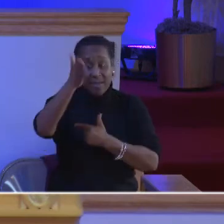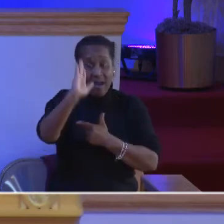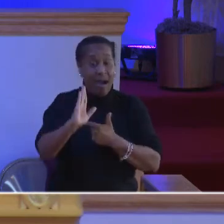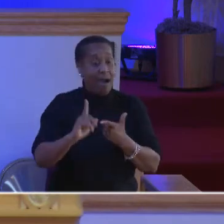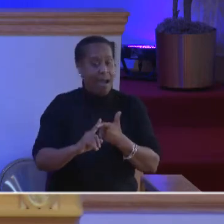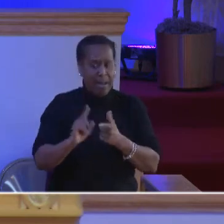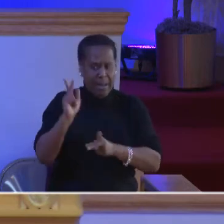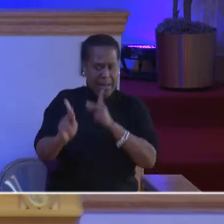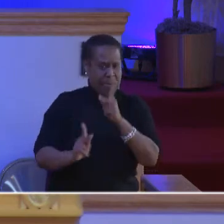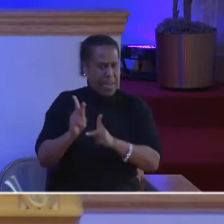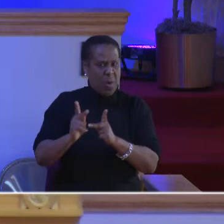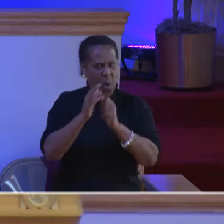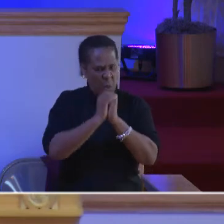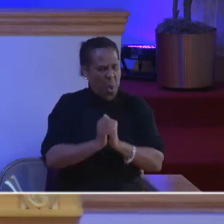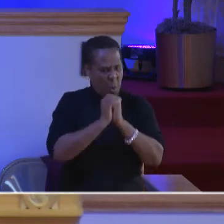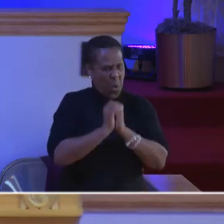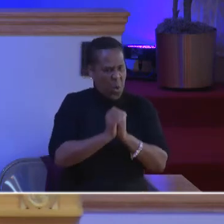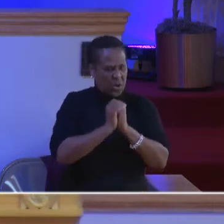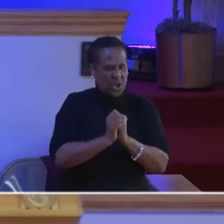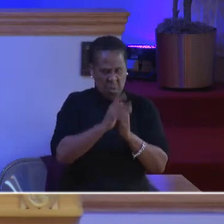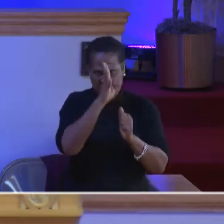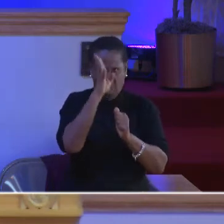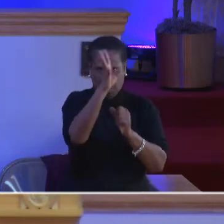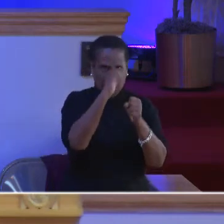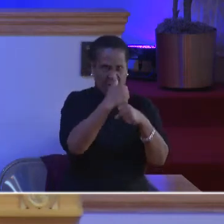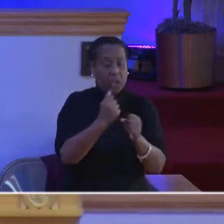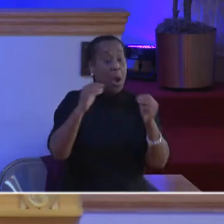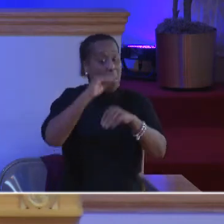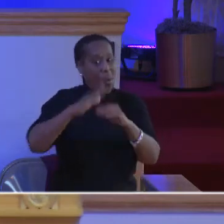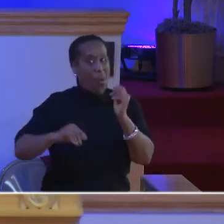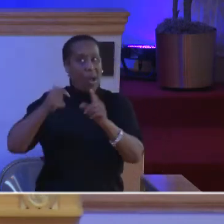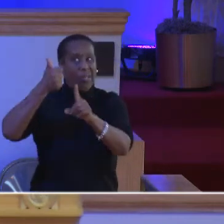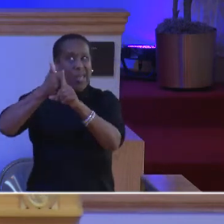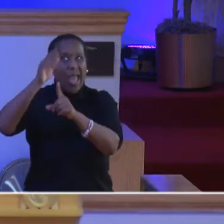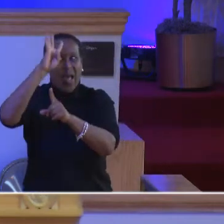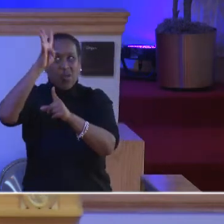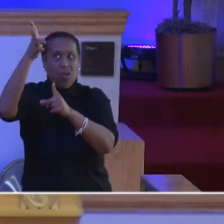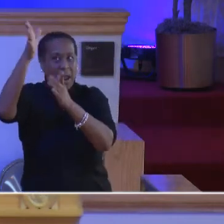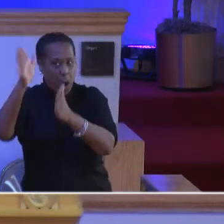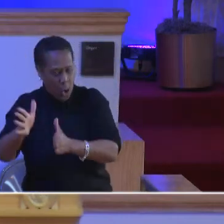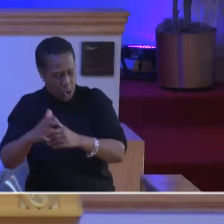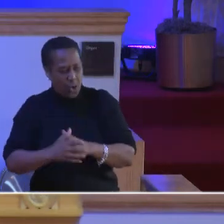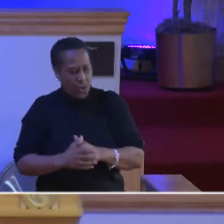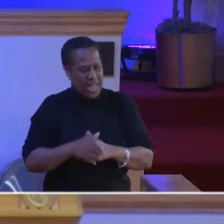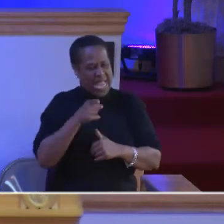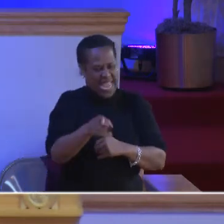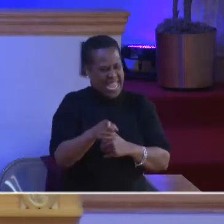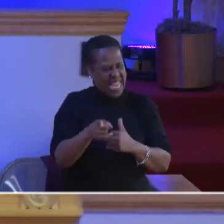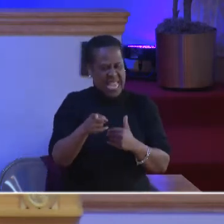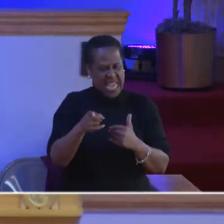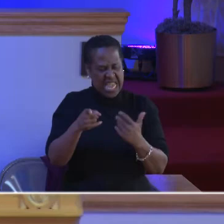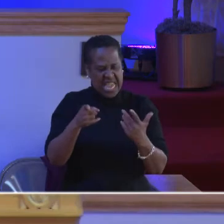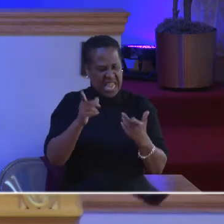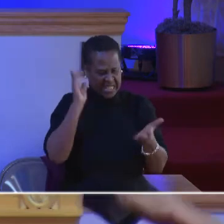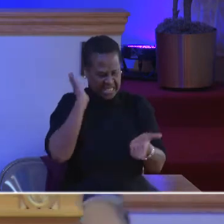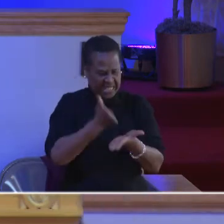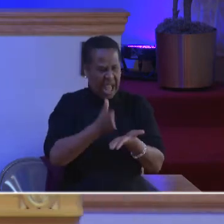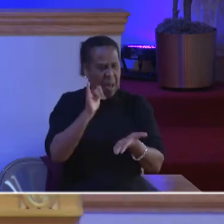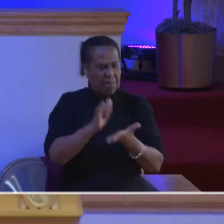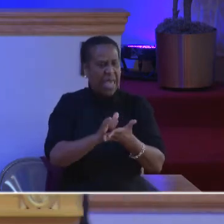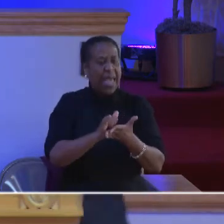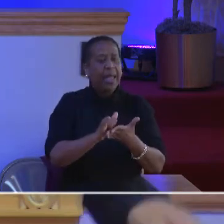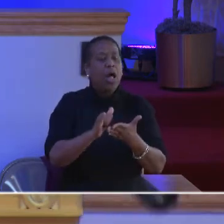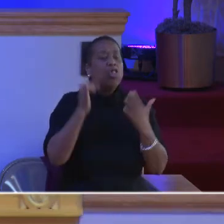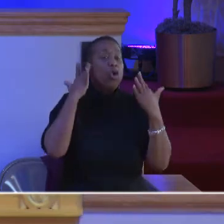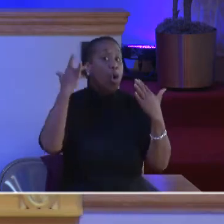where people were worshiping the creation more than the creator. He cut down the sacred